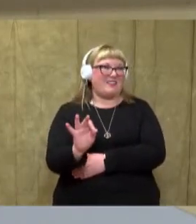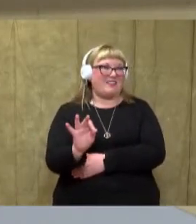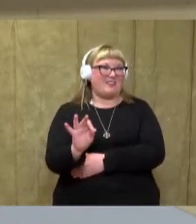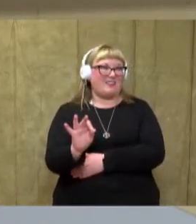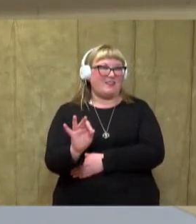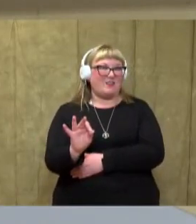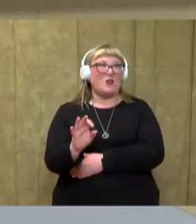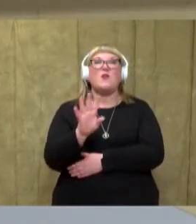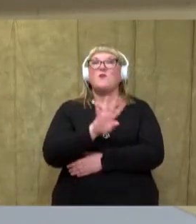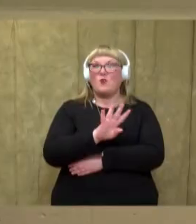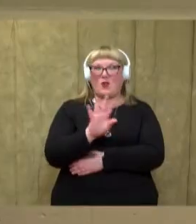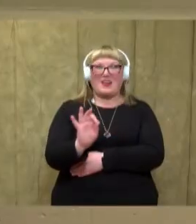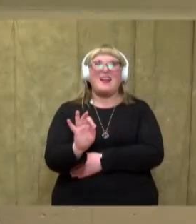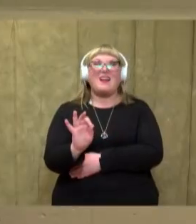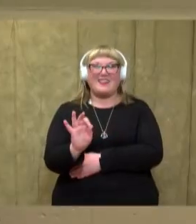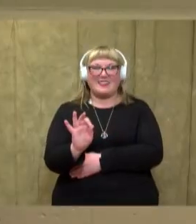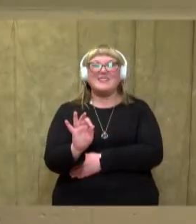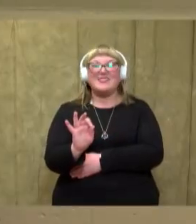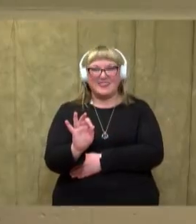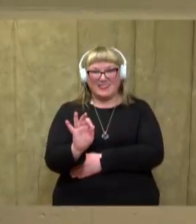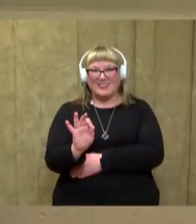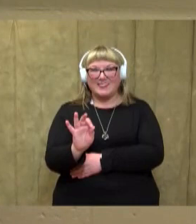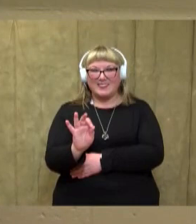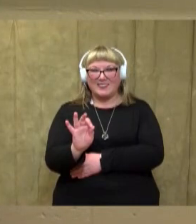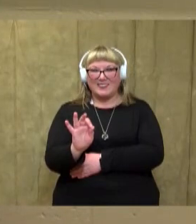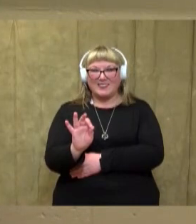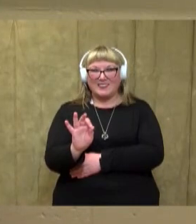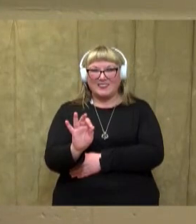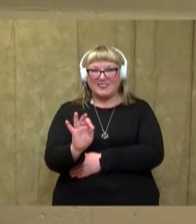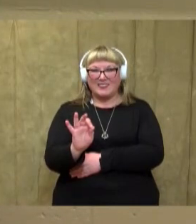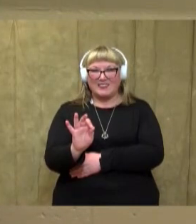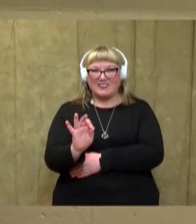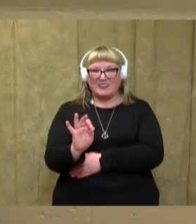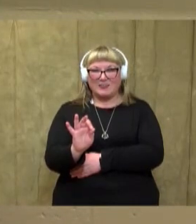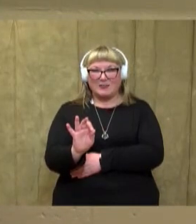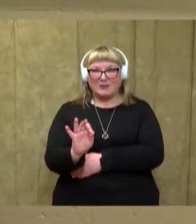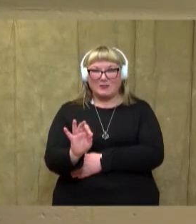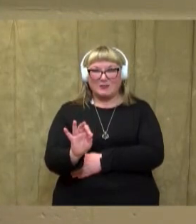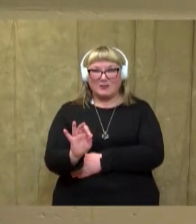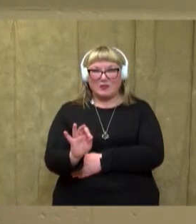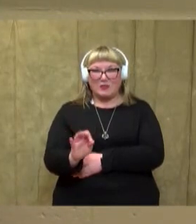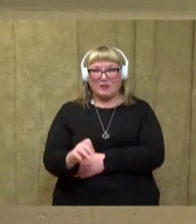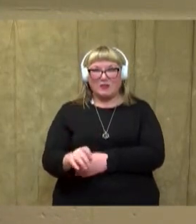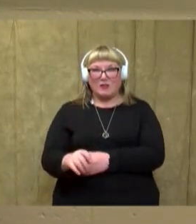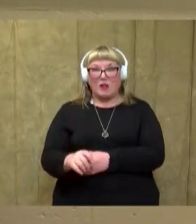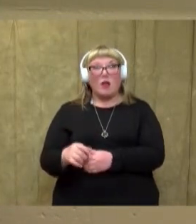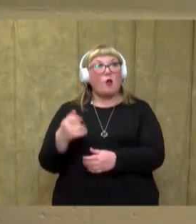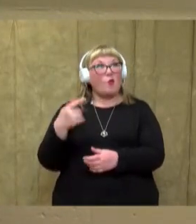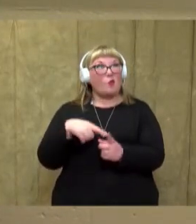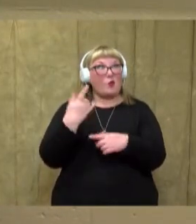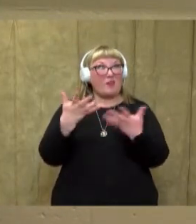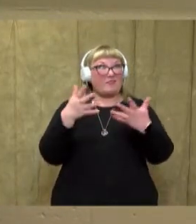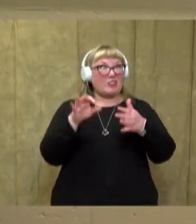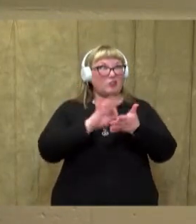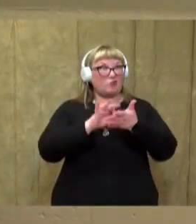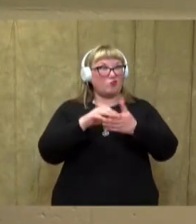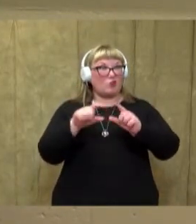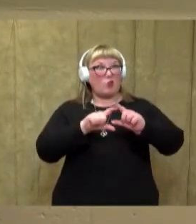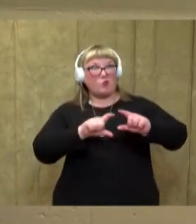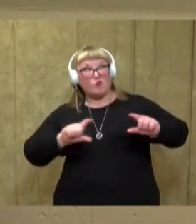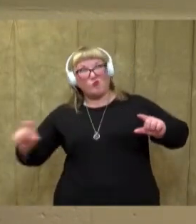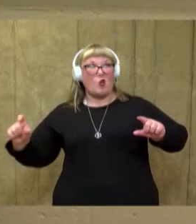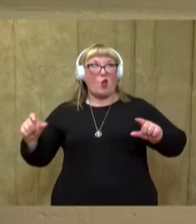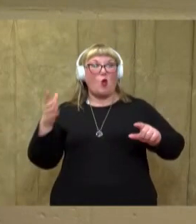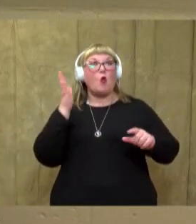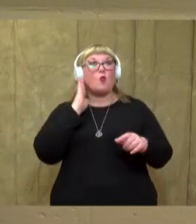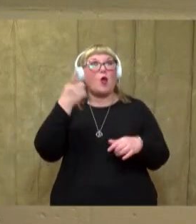49. Here is 49. So we'll put that there. And after we count this row, we will be halfway done fixing